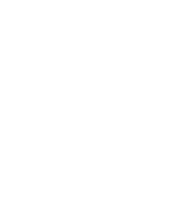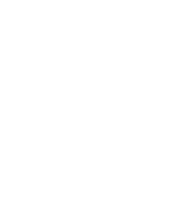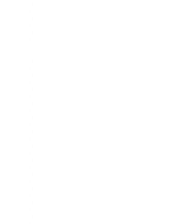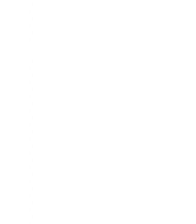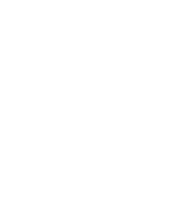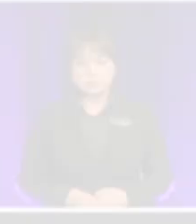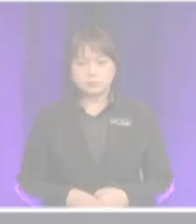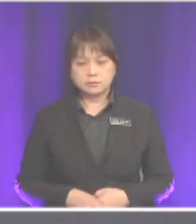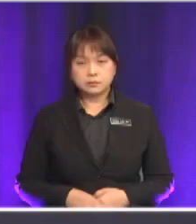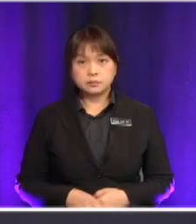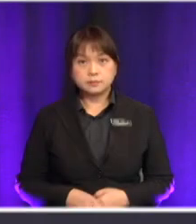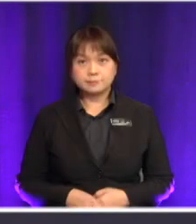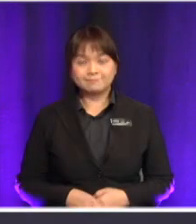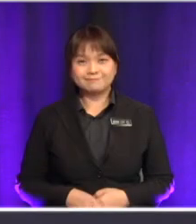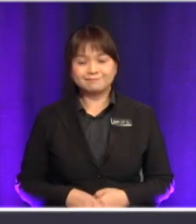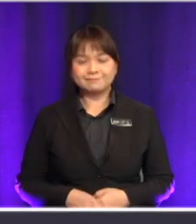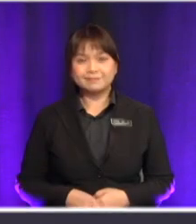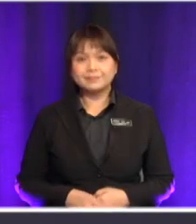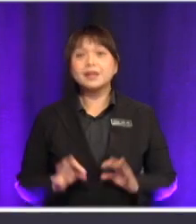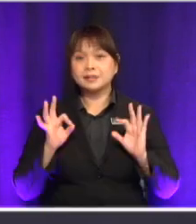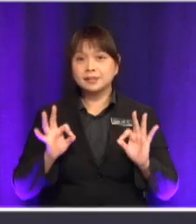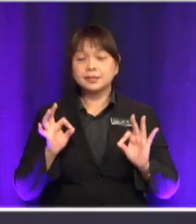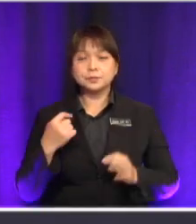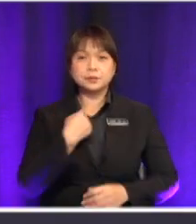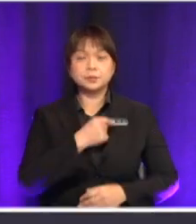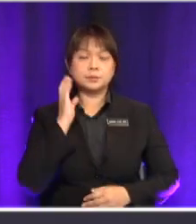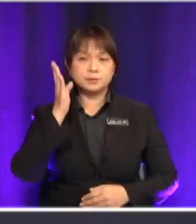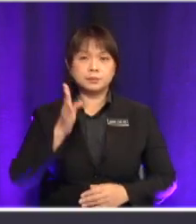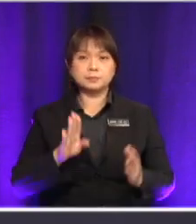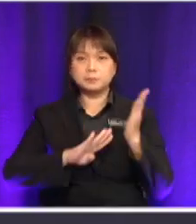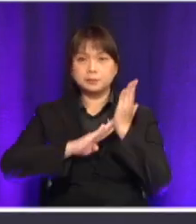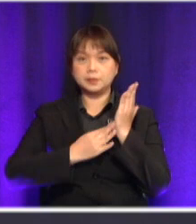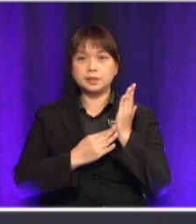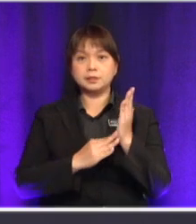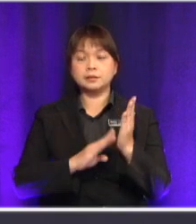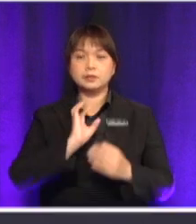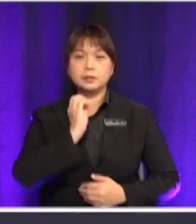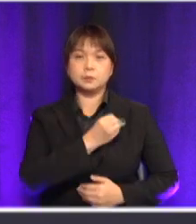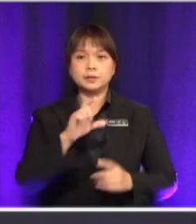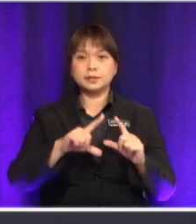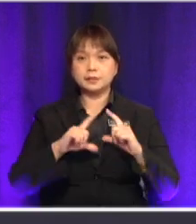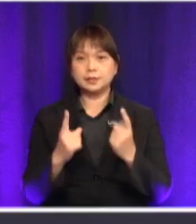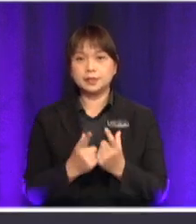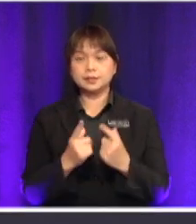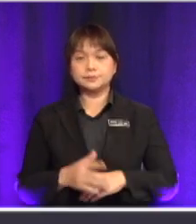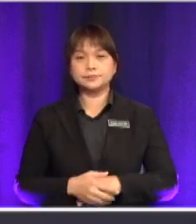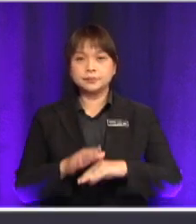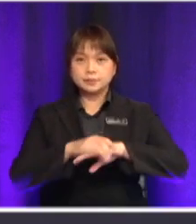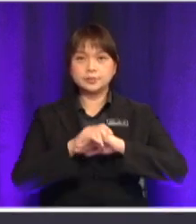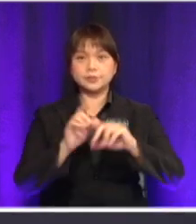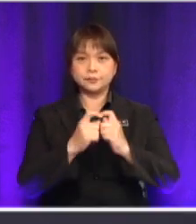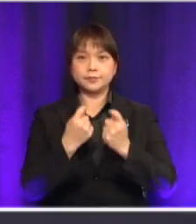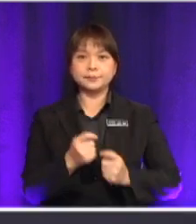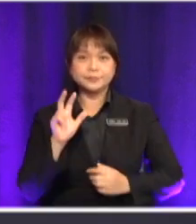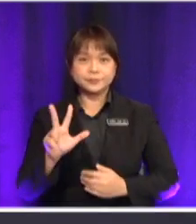EduwebTV KPM. Alright, we're about to begin our class today for slot Menengah Rendah and we're learning Bahasa Inggeris for Form 3. We have